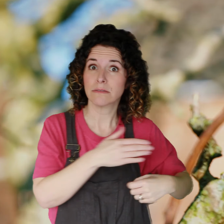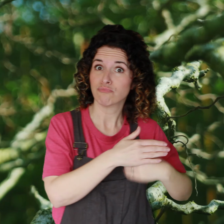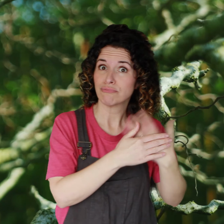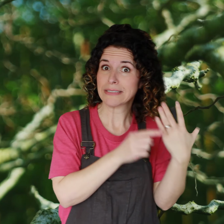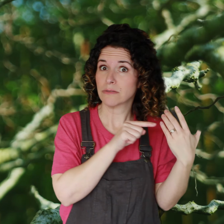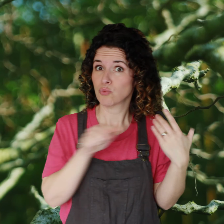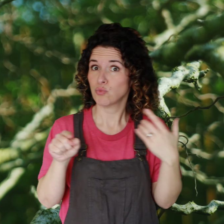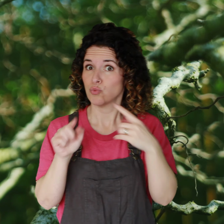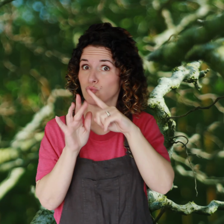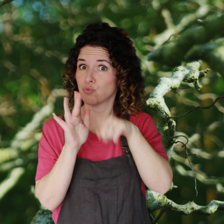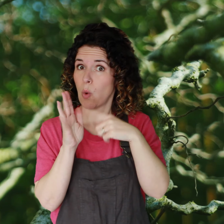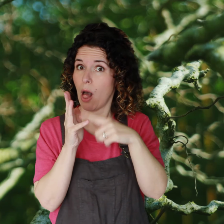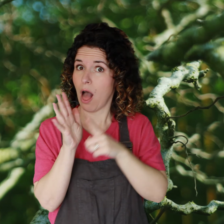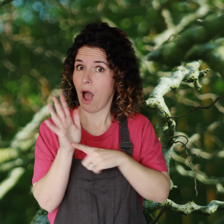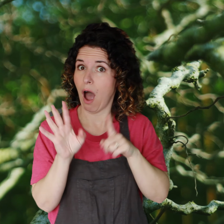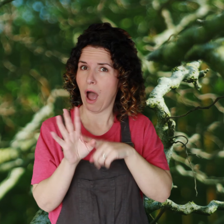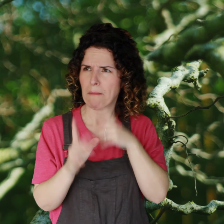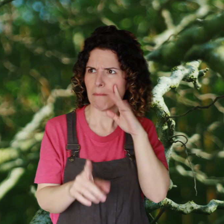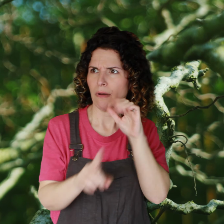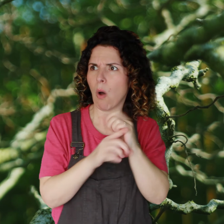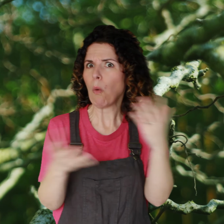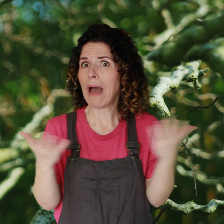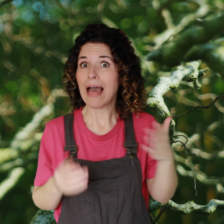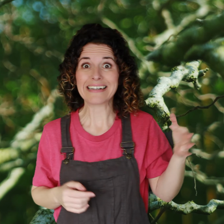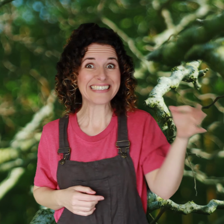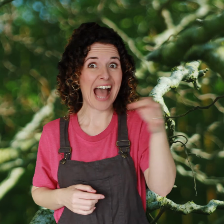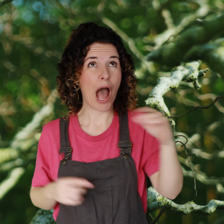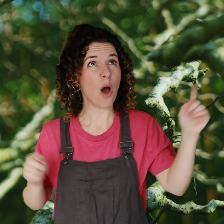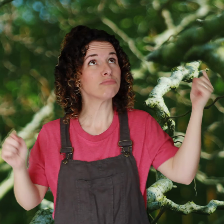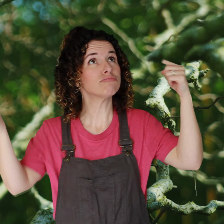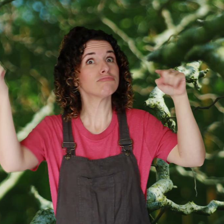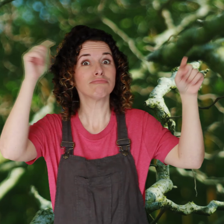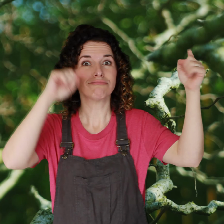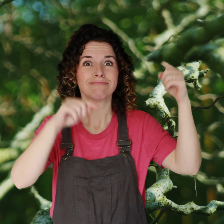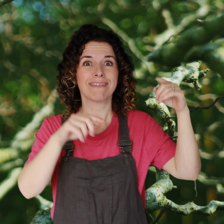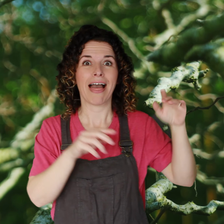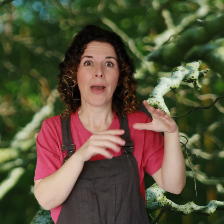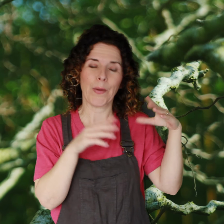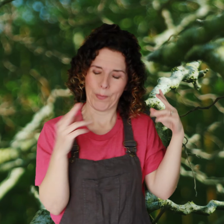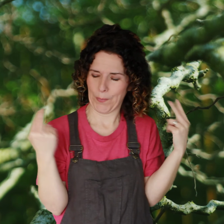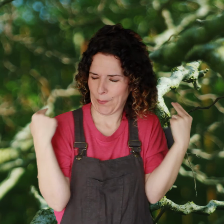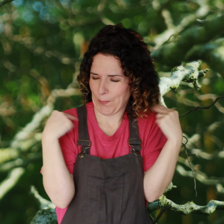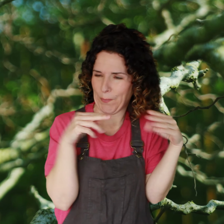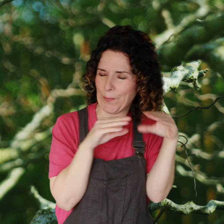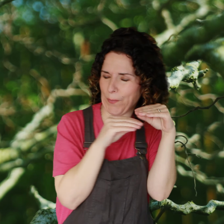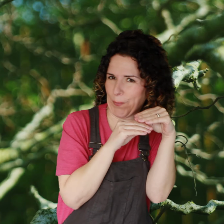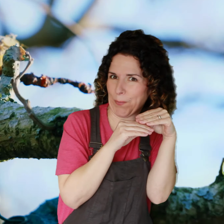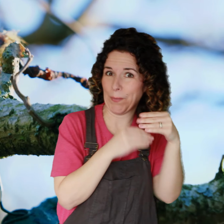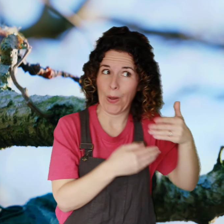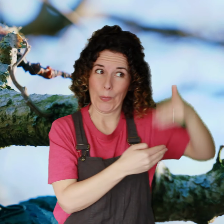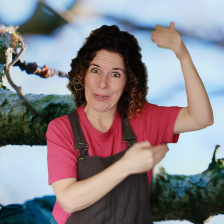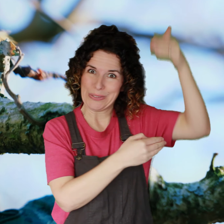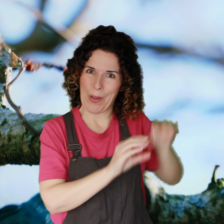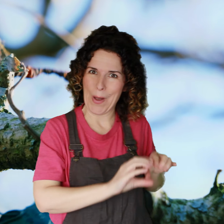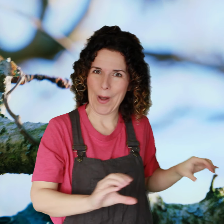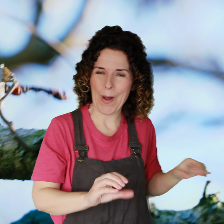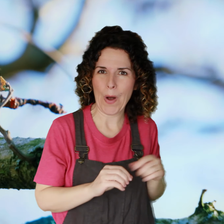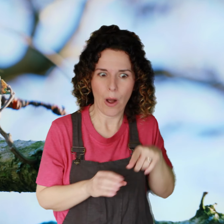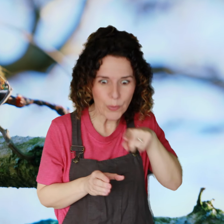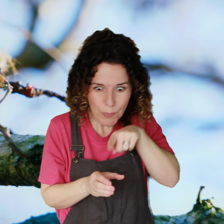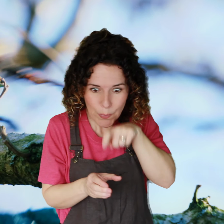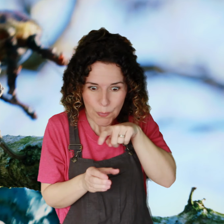town you might see them fly. They like to nest in window frames and eat pollen from the parks where you play your